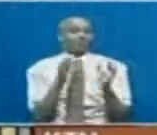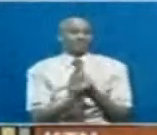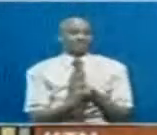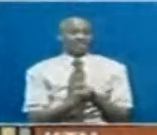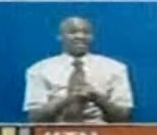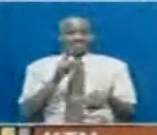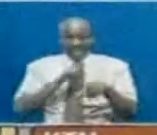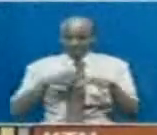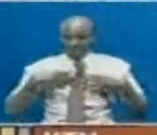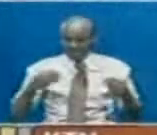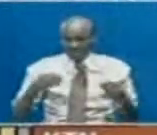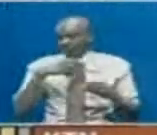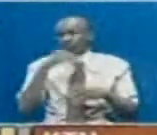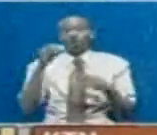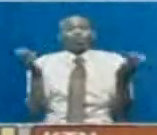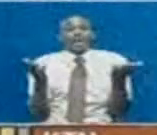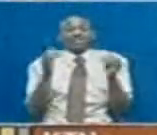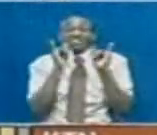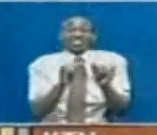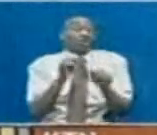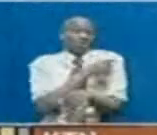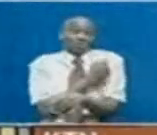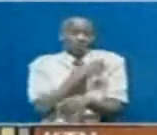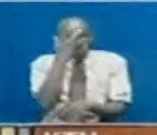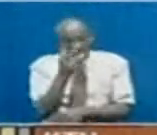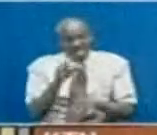baada ya kupona usalia tu hospitalini kwa